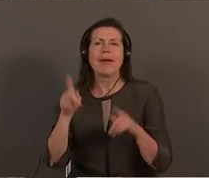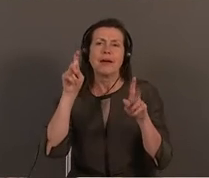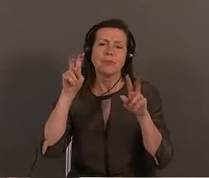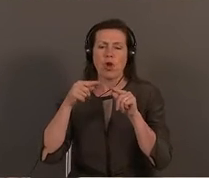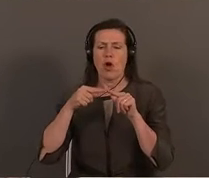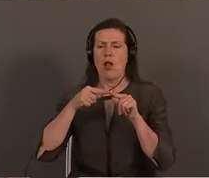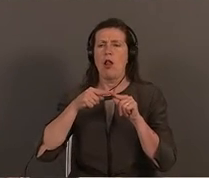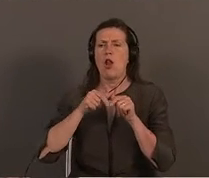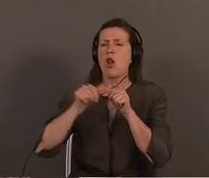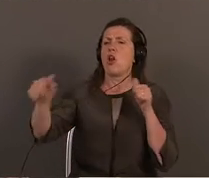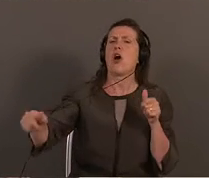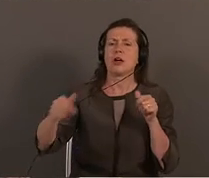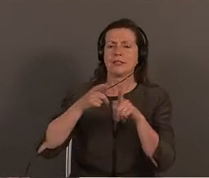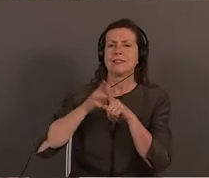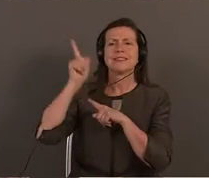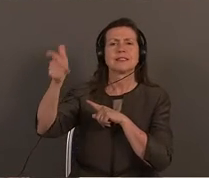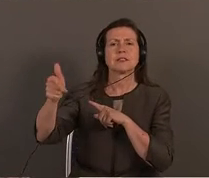distance calls. Mm-hmm.